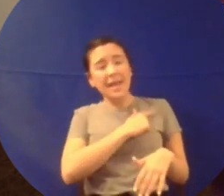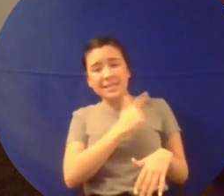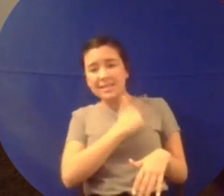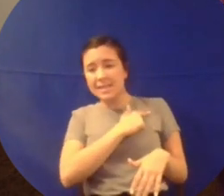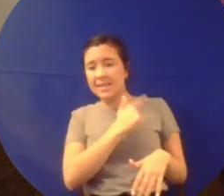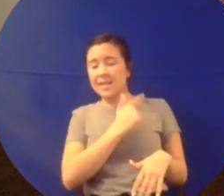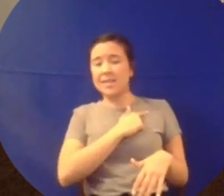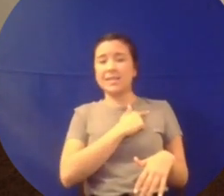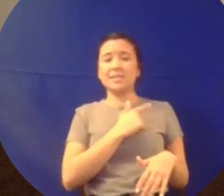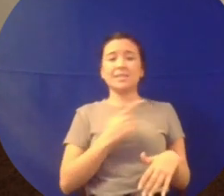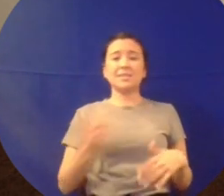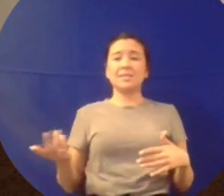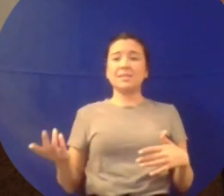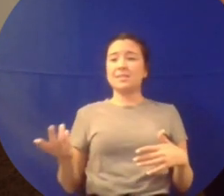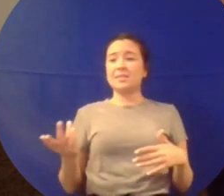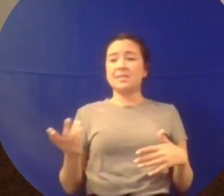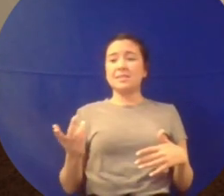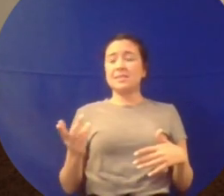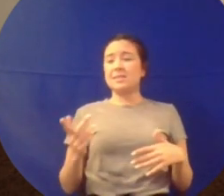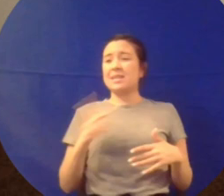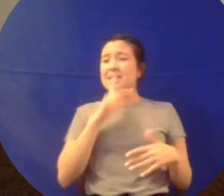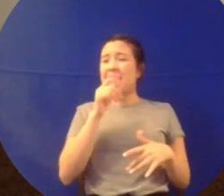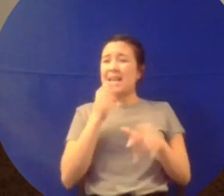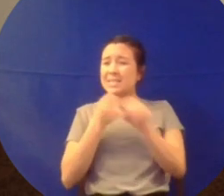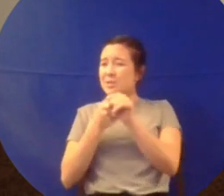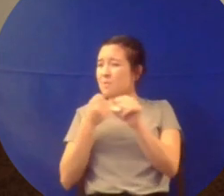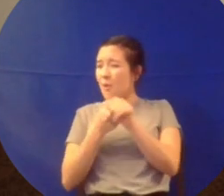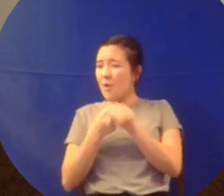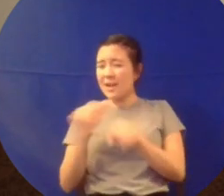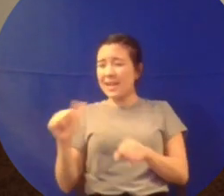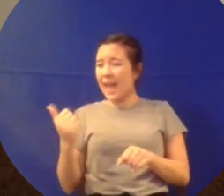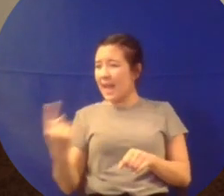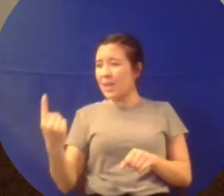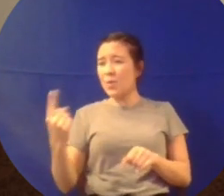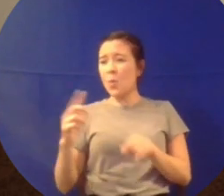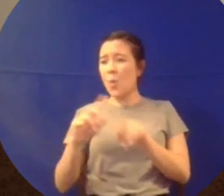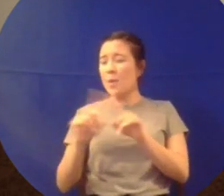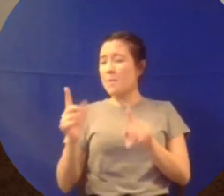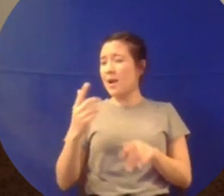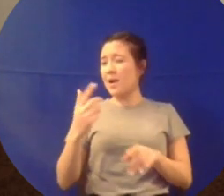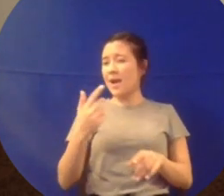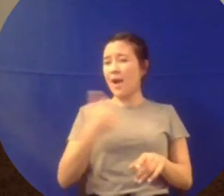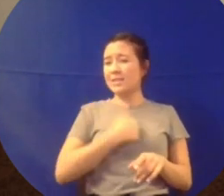laziness, never putting out a hand to help someone else.